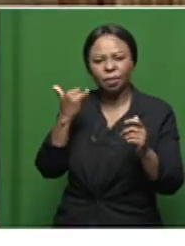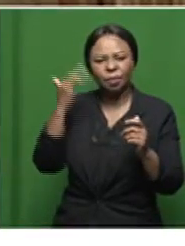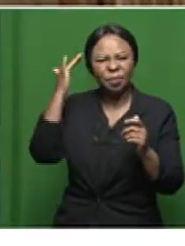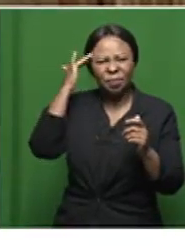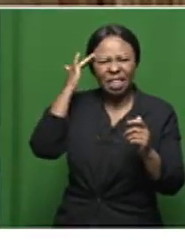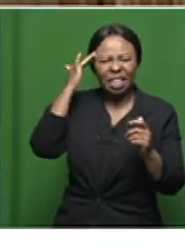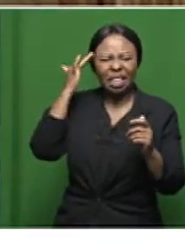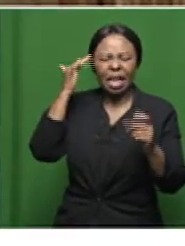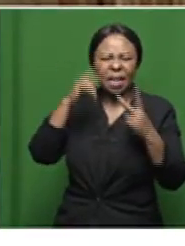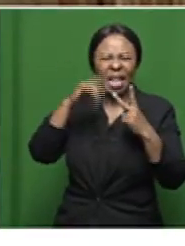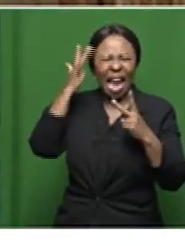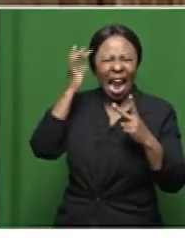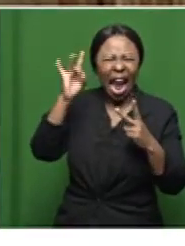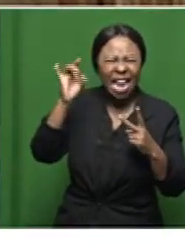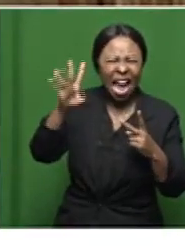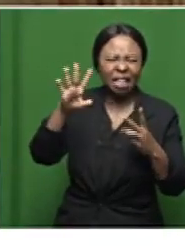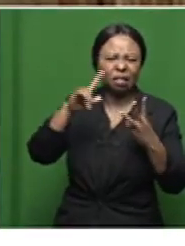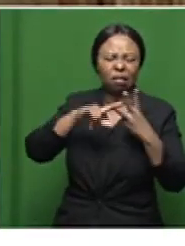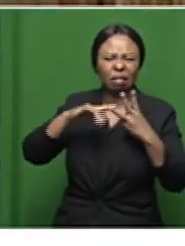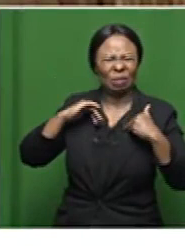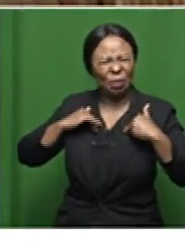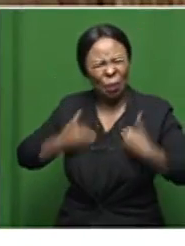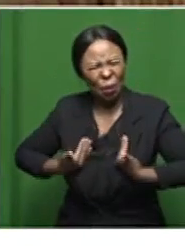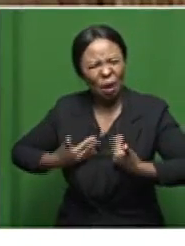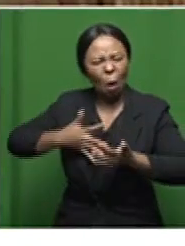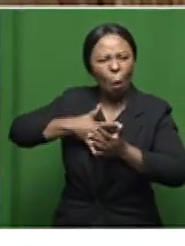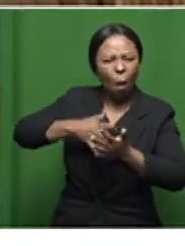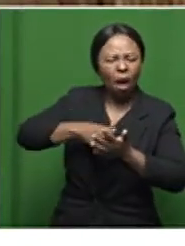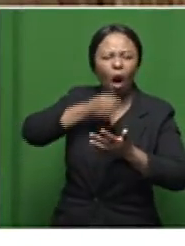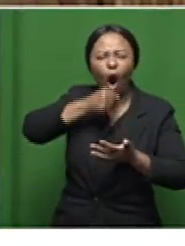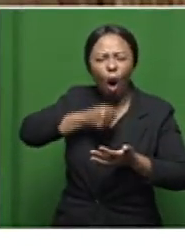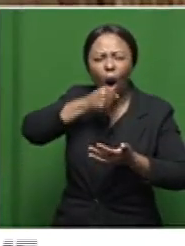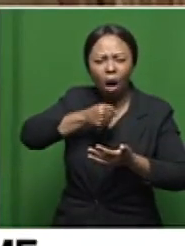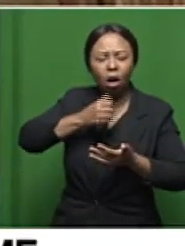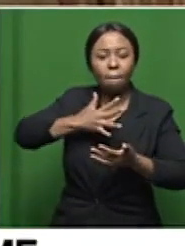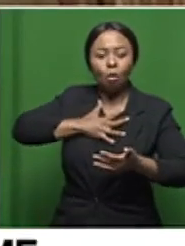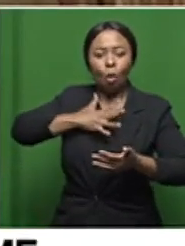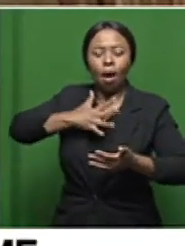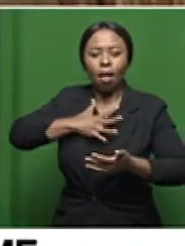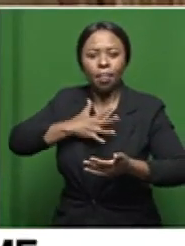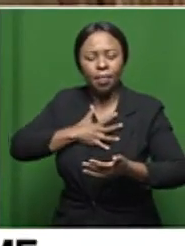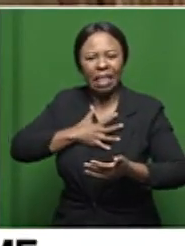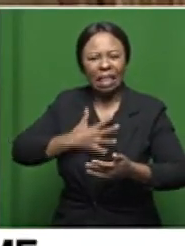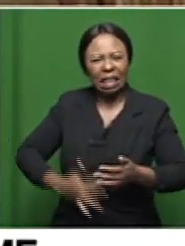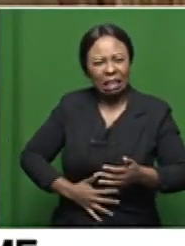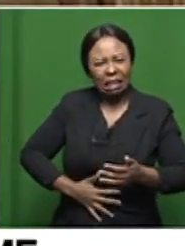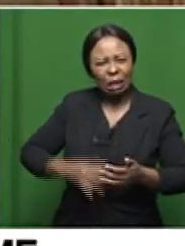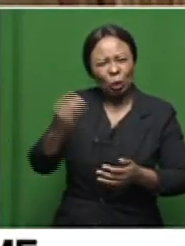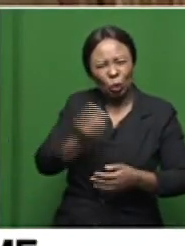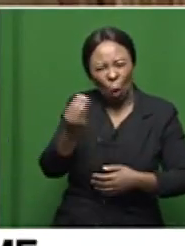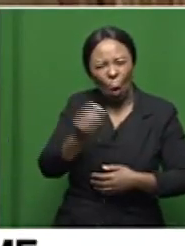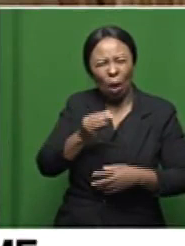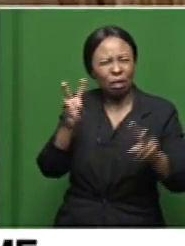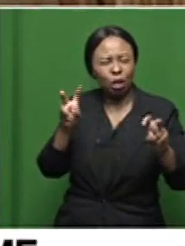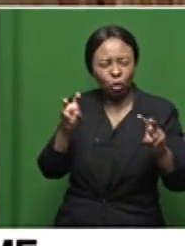fog, headaches, fatigue, weakness, post-COVID cough, breathlessness, abdominal issues. So it's